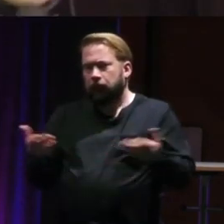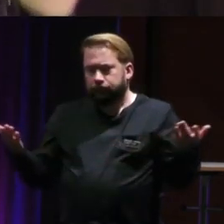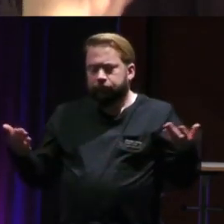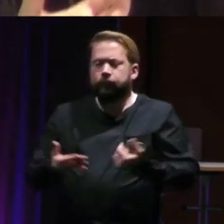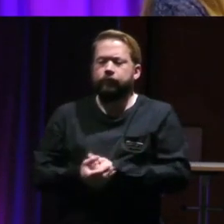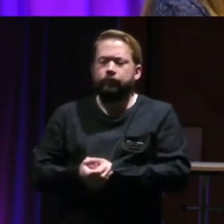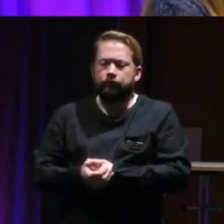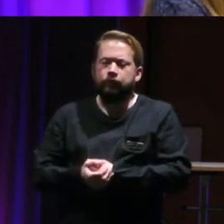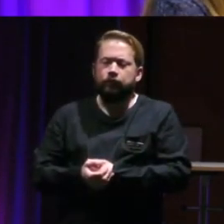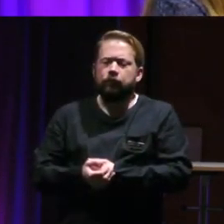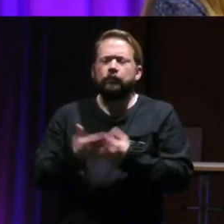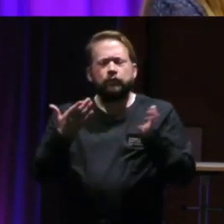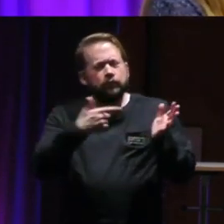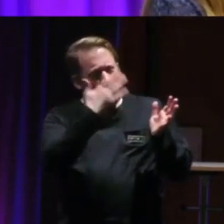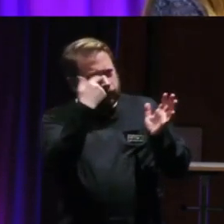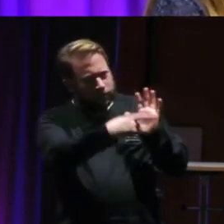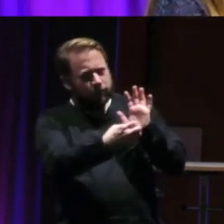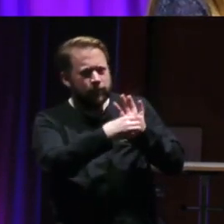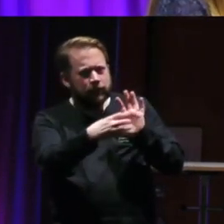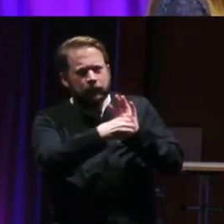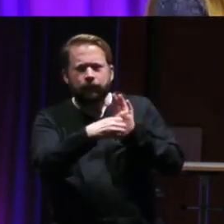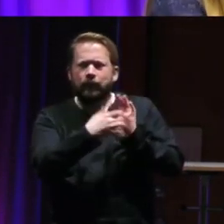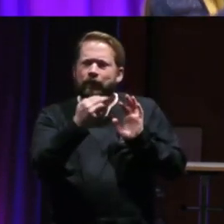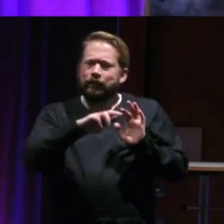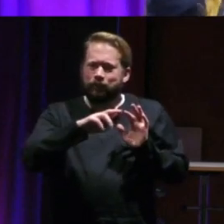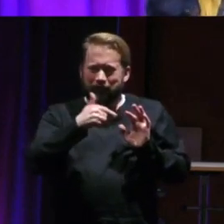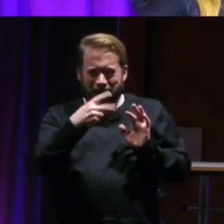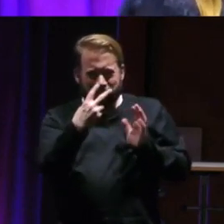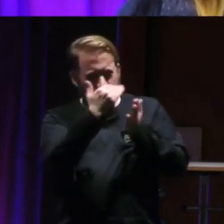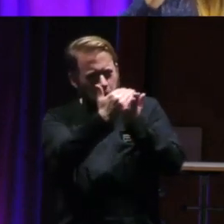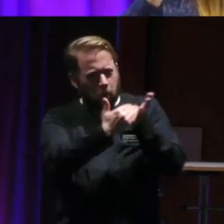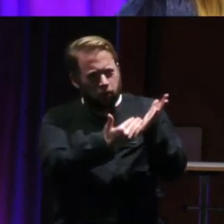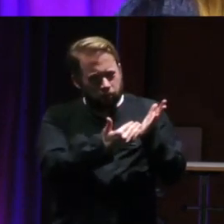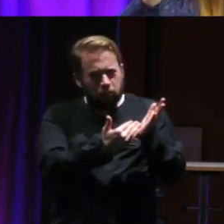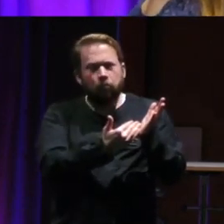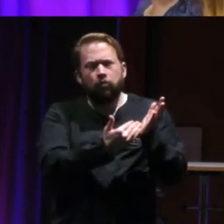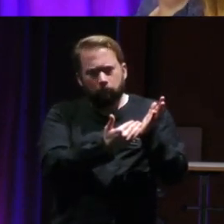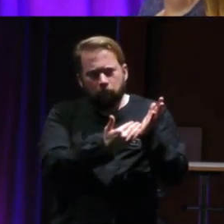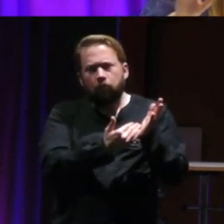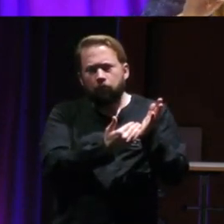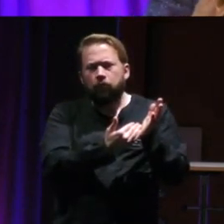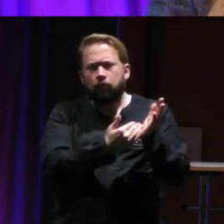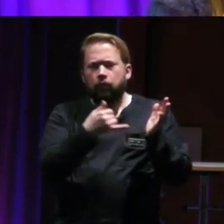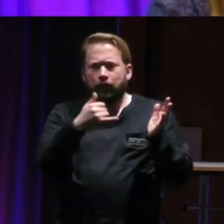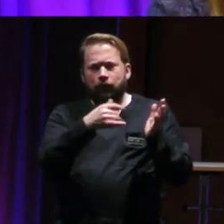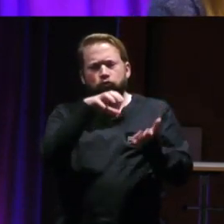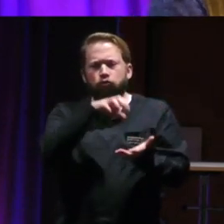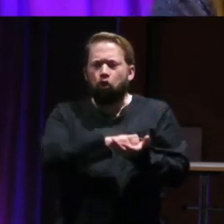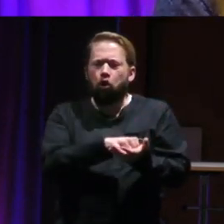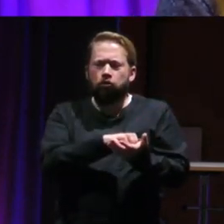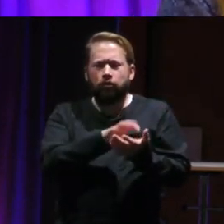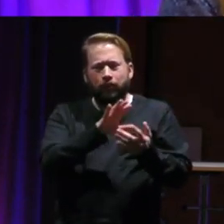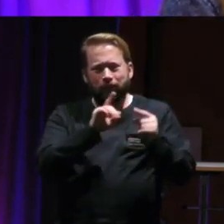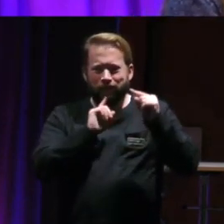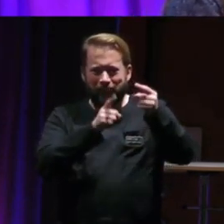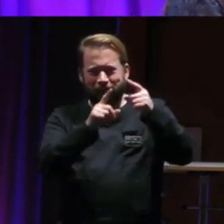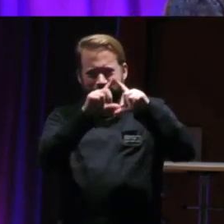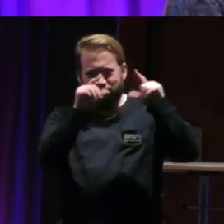I've seen some pictures when, for example, in TV shows where they have pictures of all the state enemies, and it could be